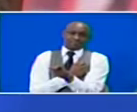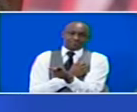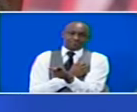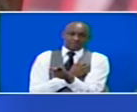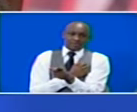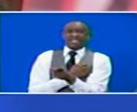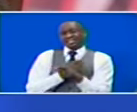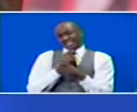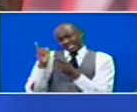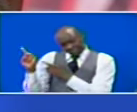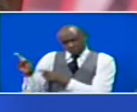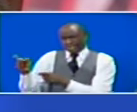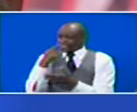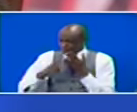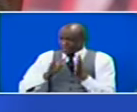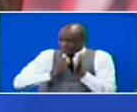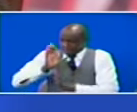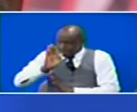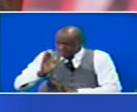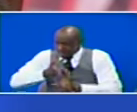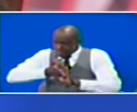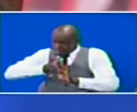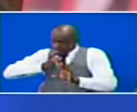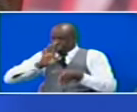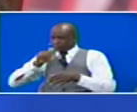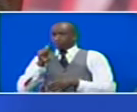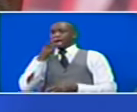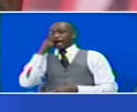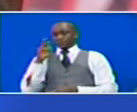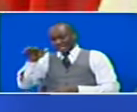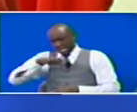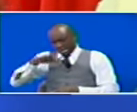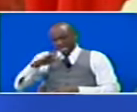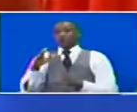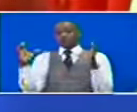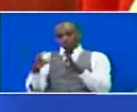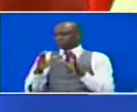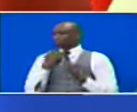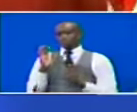Musila has already tactically withdrawn from Kalonzo's kitchen cabinet.